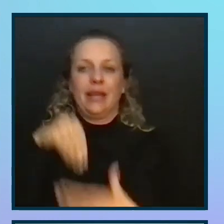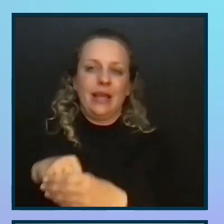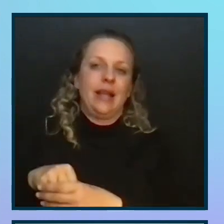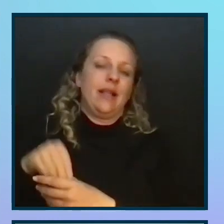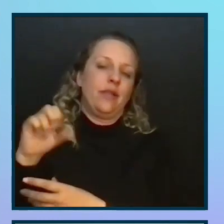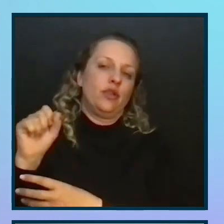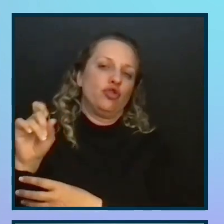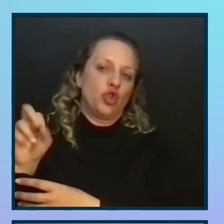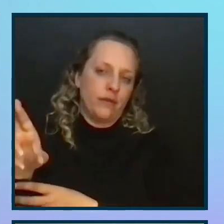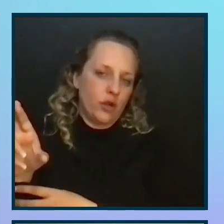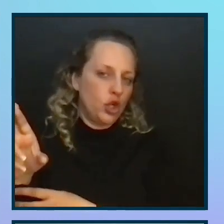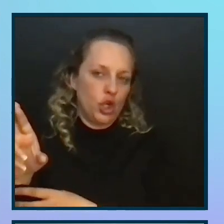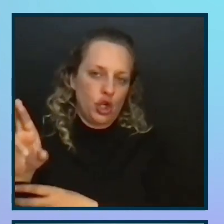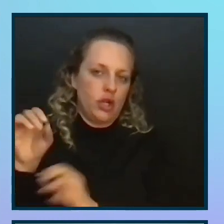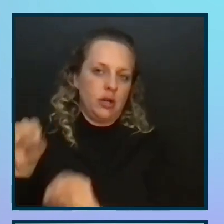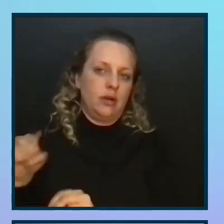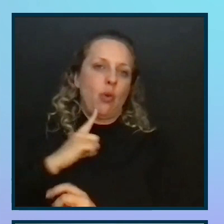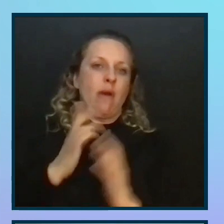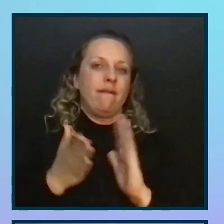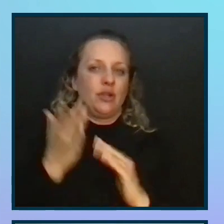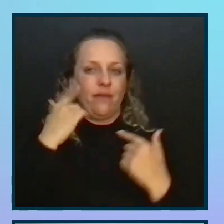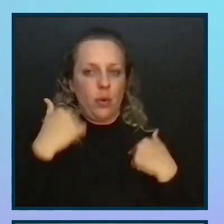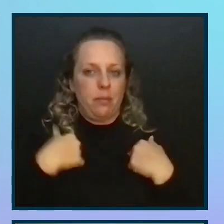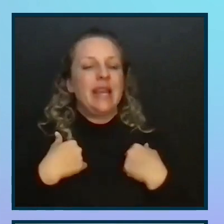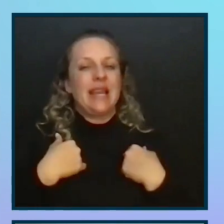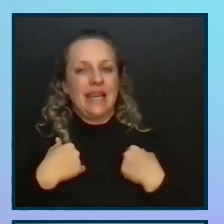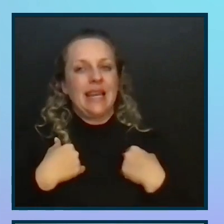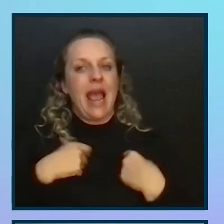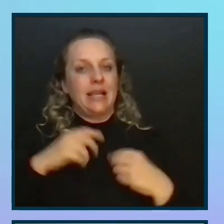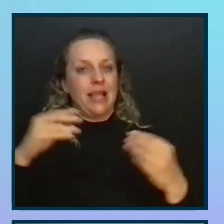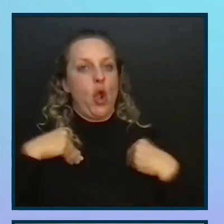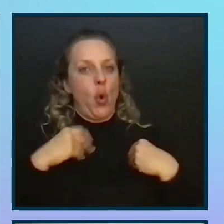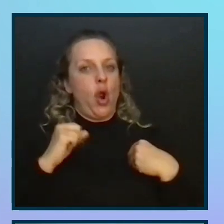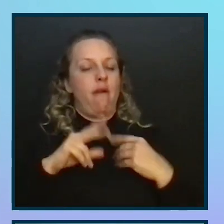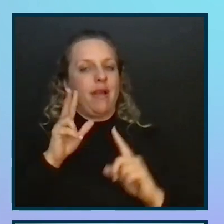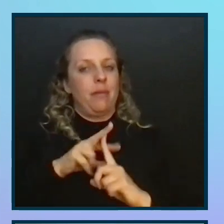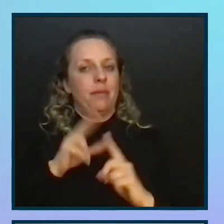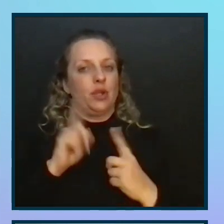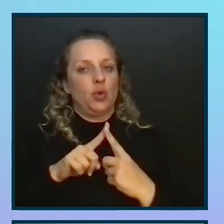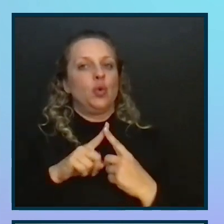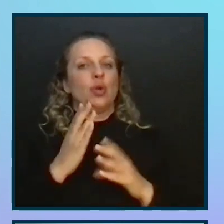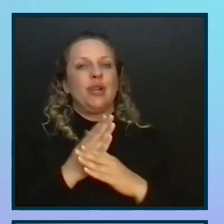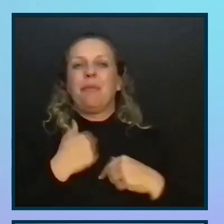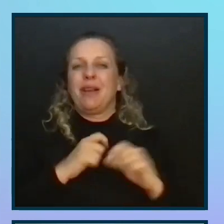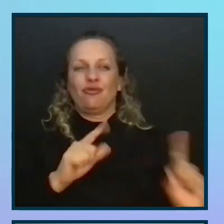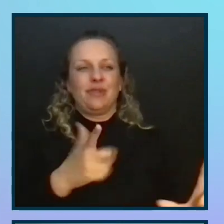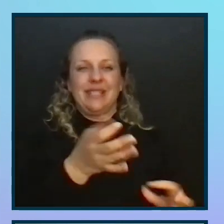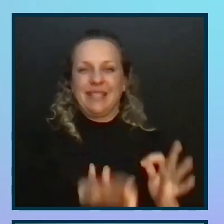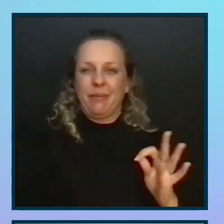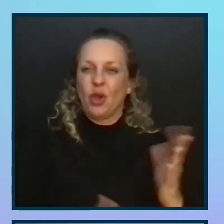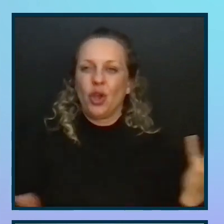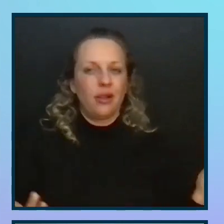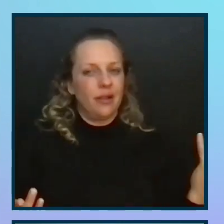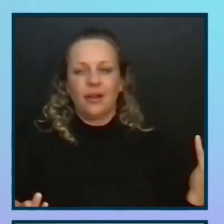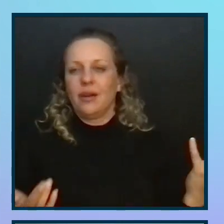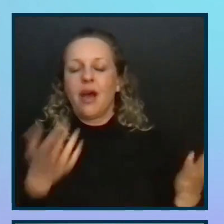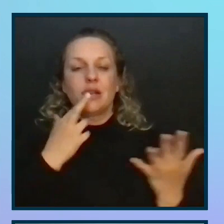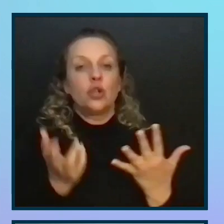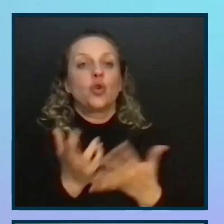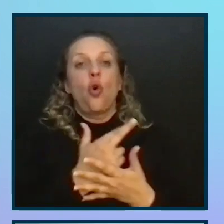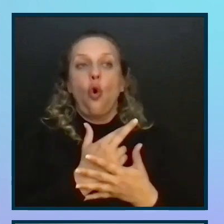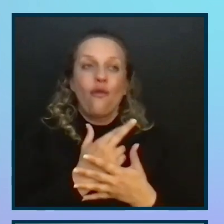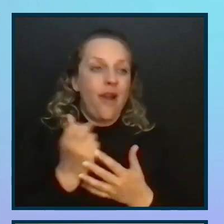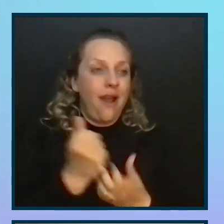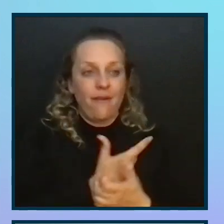send him a zip file or something, but it's more efficient for me as the owner of the implementation to share my screen and just go over the ins and outs